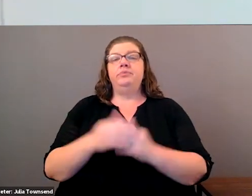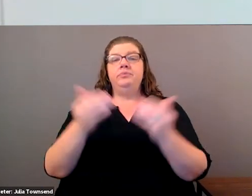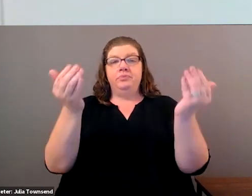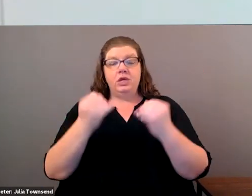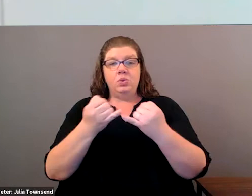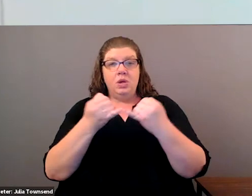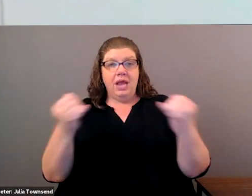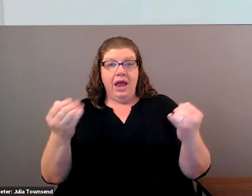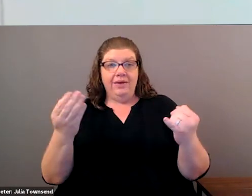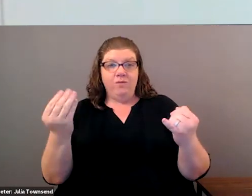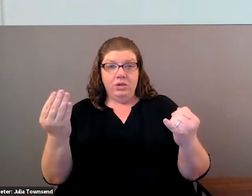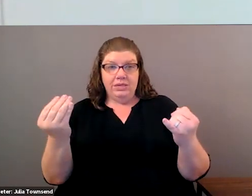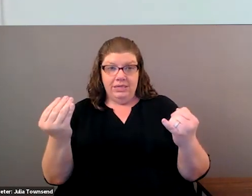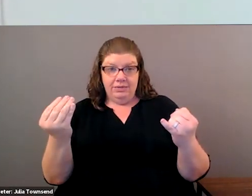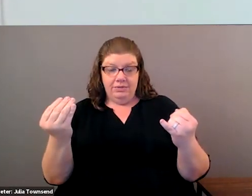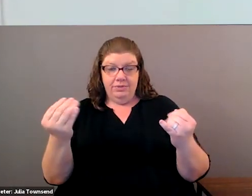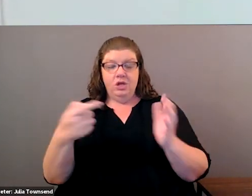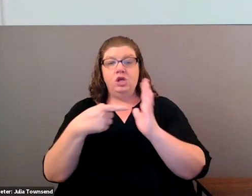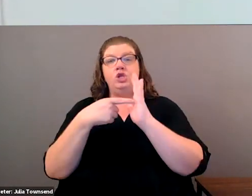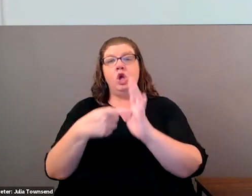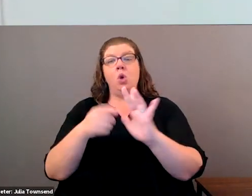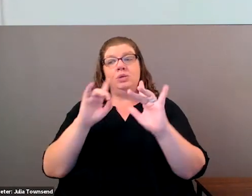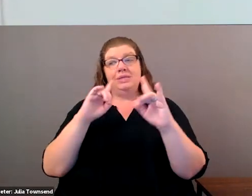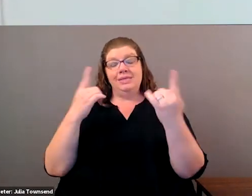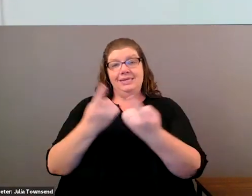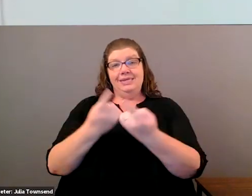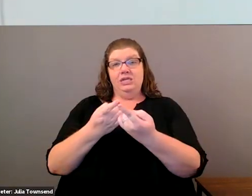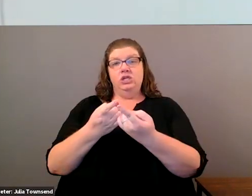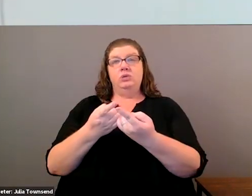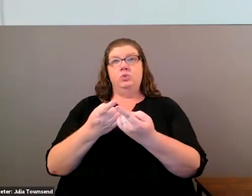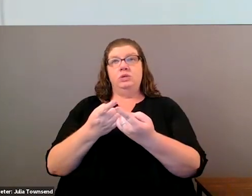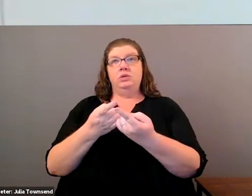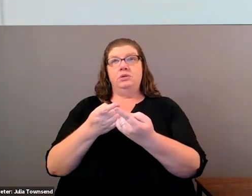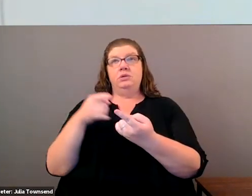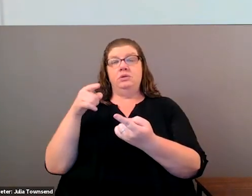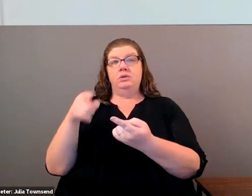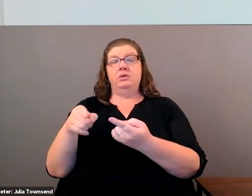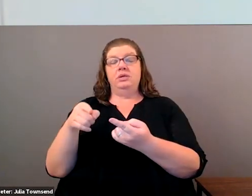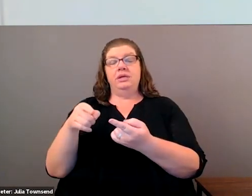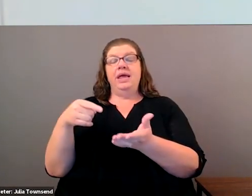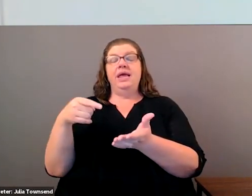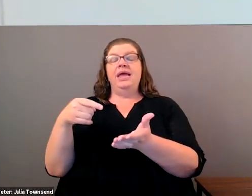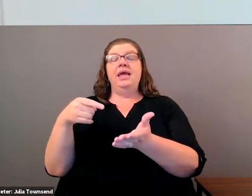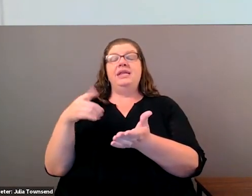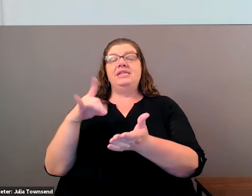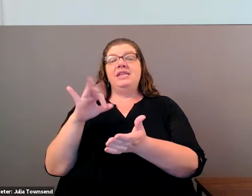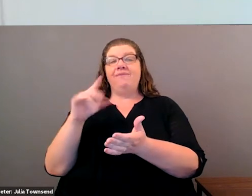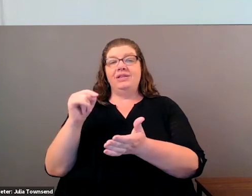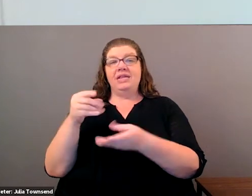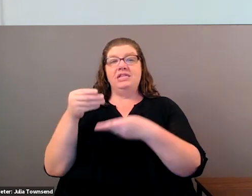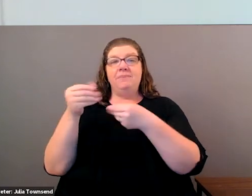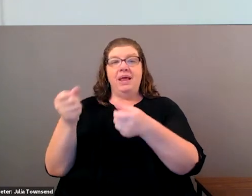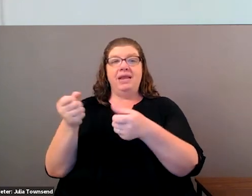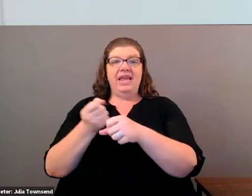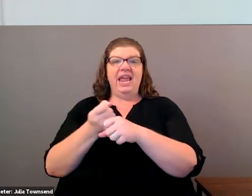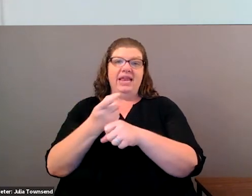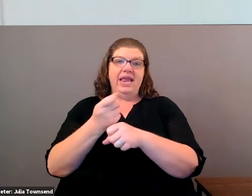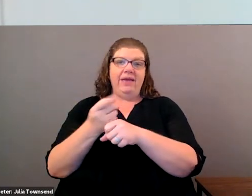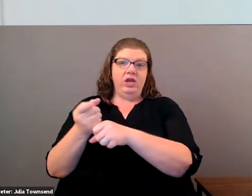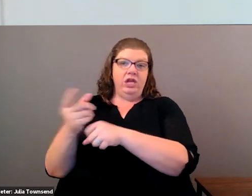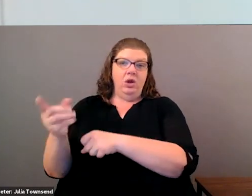14, which shows that the district's deficit spending in every year of the